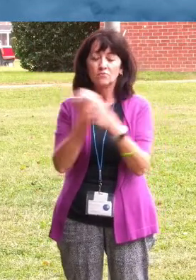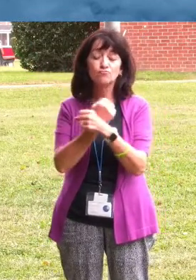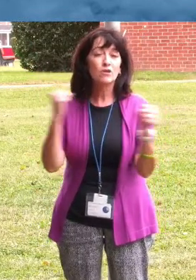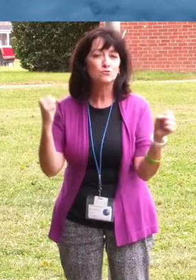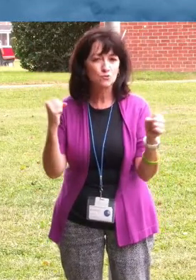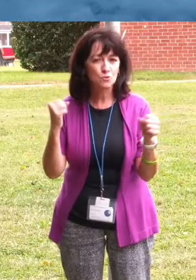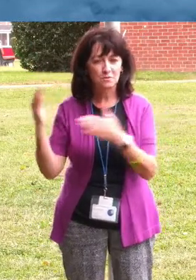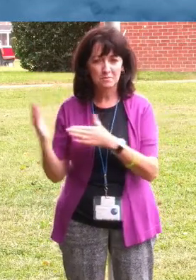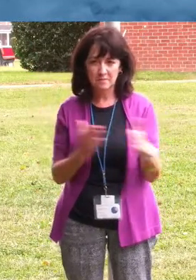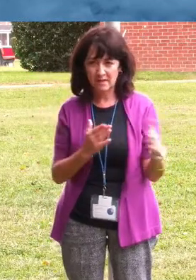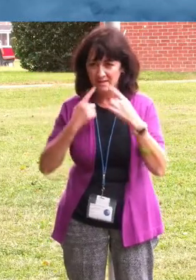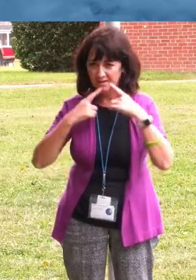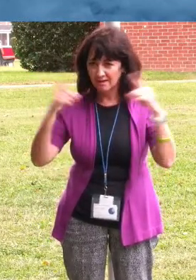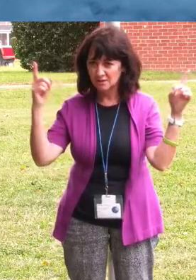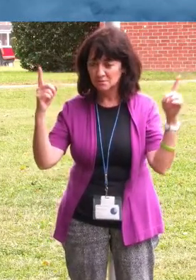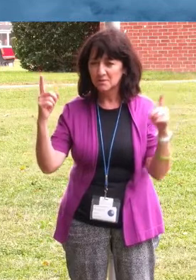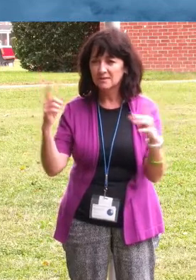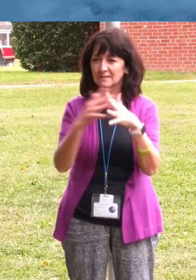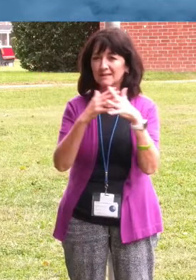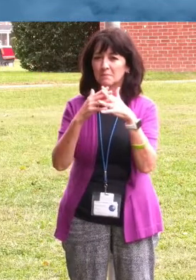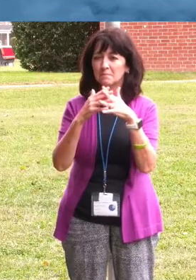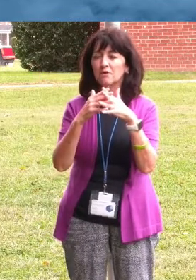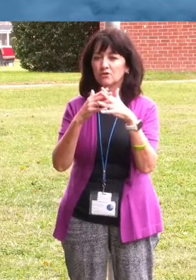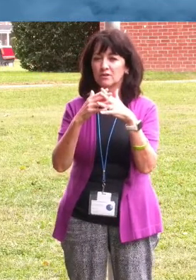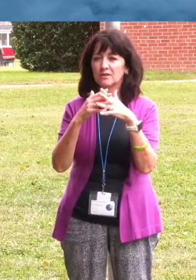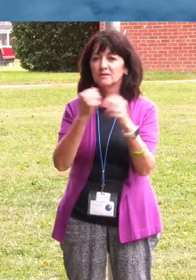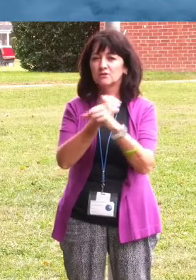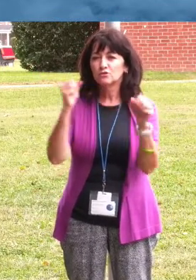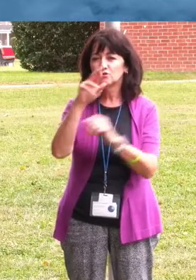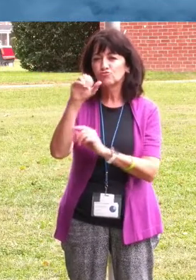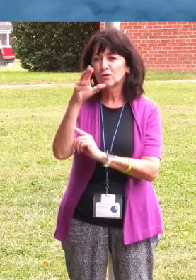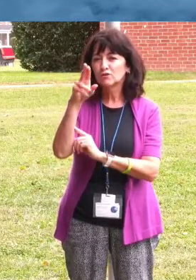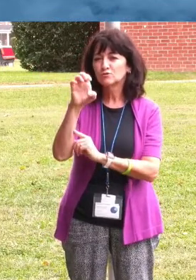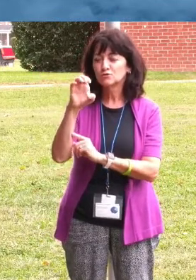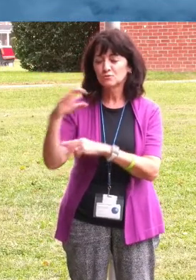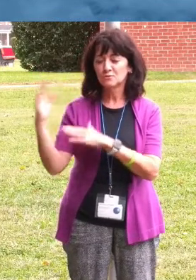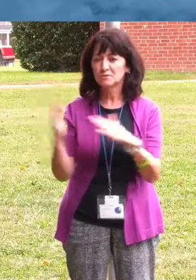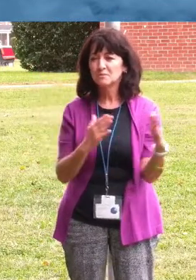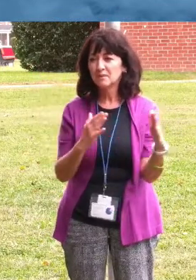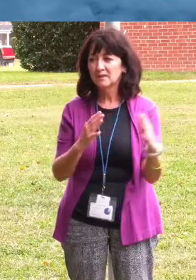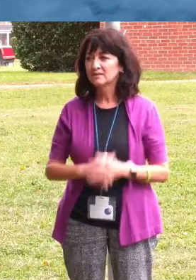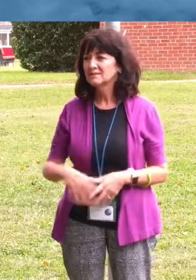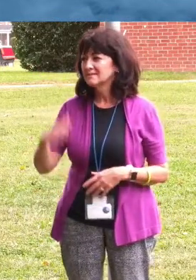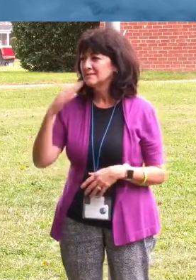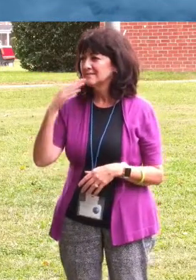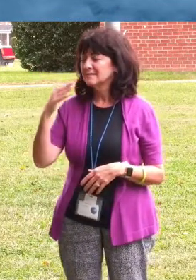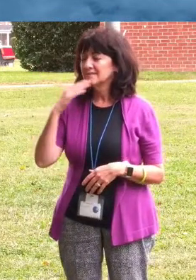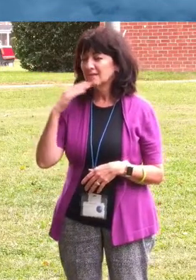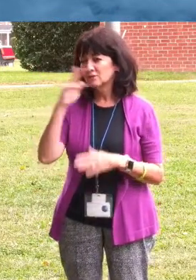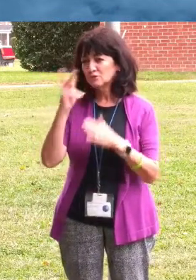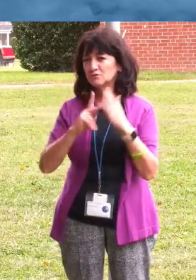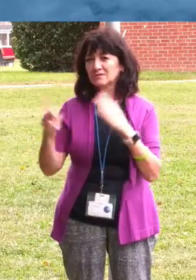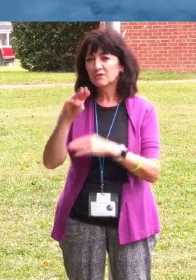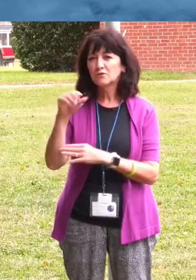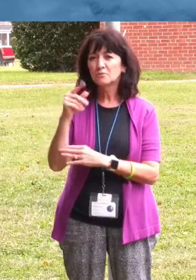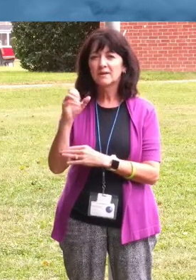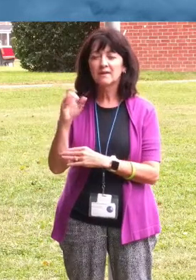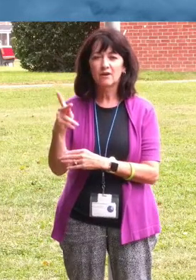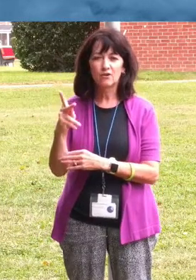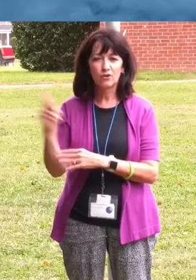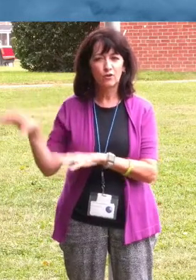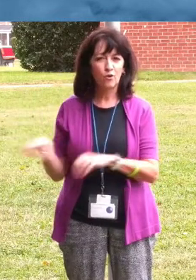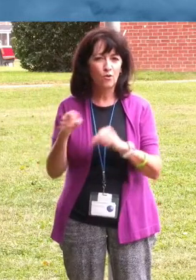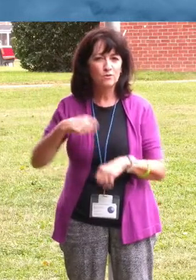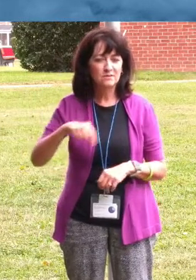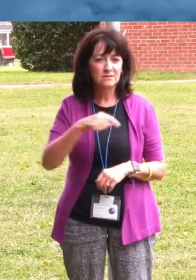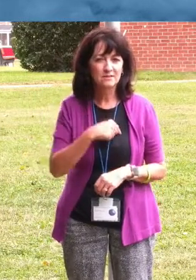announcement. It's good to be here at this beautiful location, Secretary McGarrick, with your team. Thanks for hosting us. It's great to be here with my